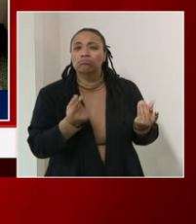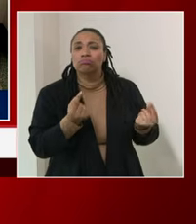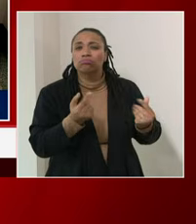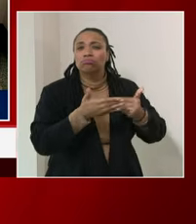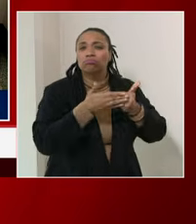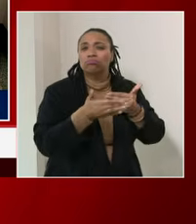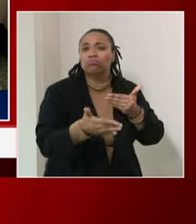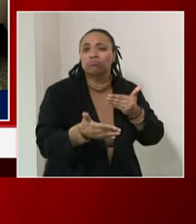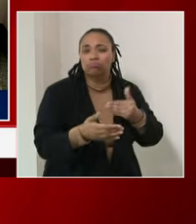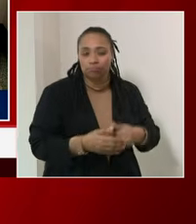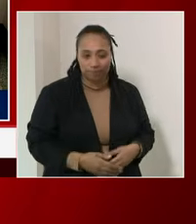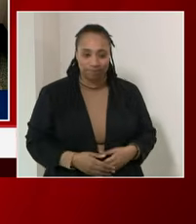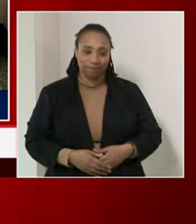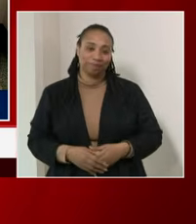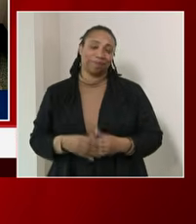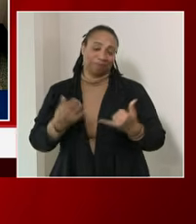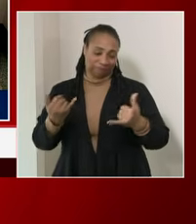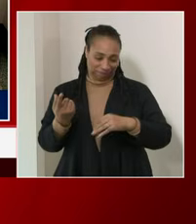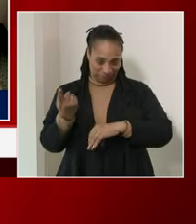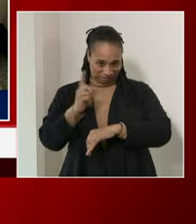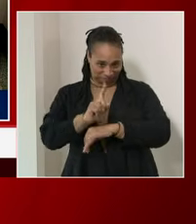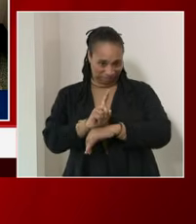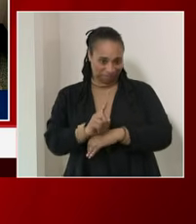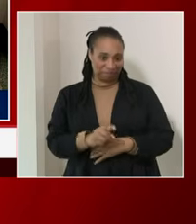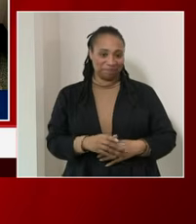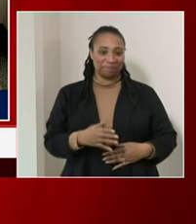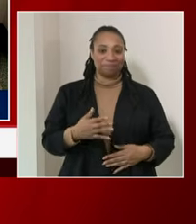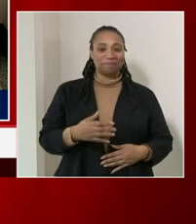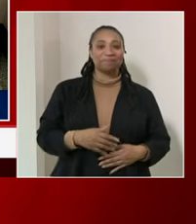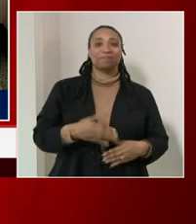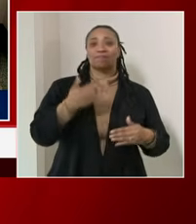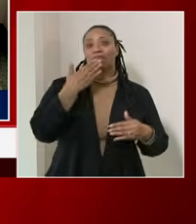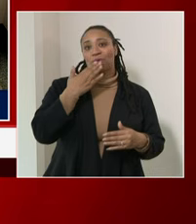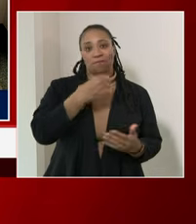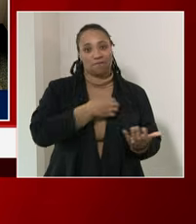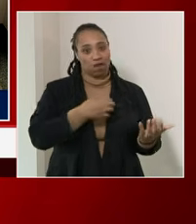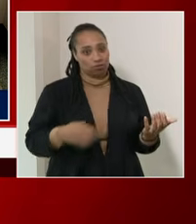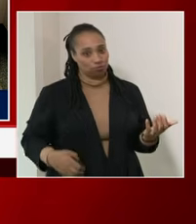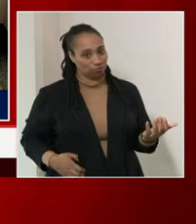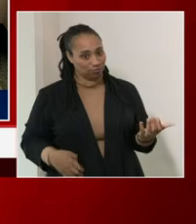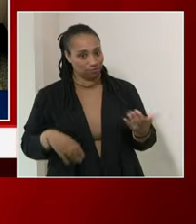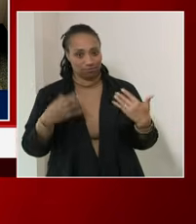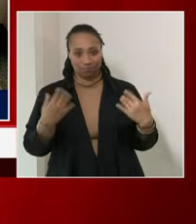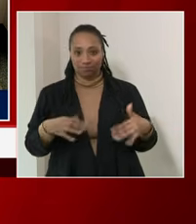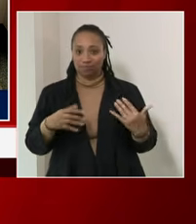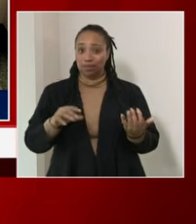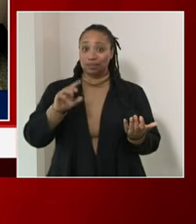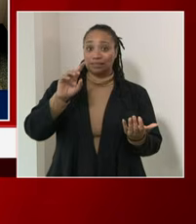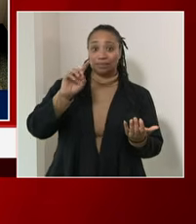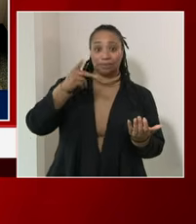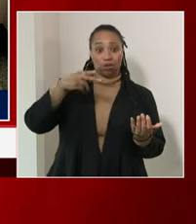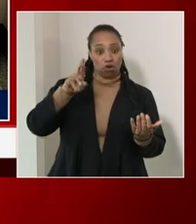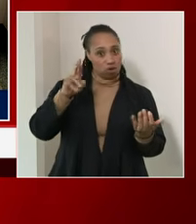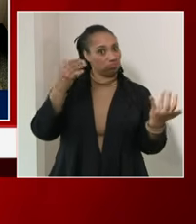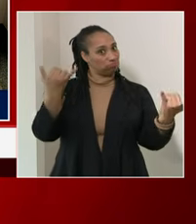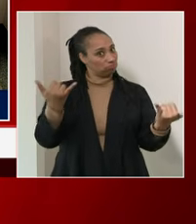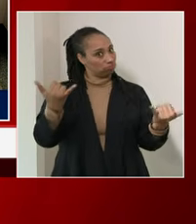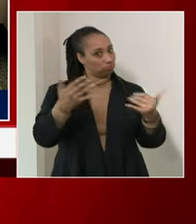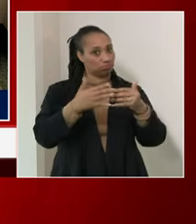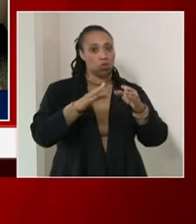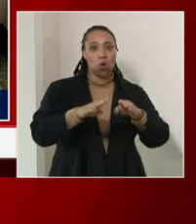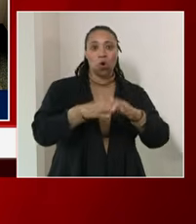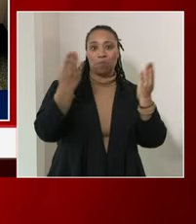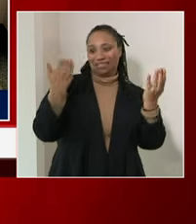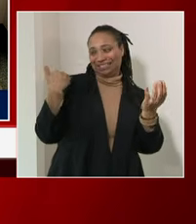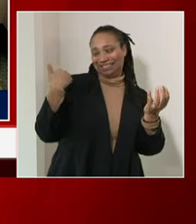Thank you, Madam Mayor. All of our DPR sites opened Tuesday, and all of our sites have